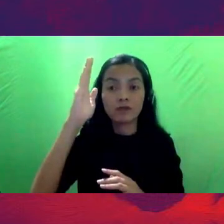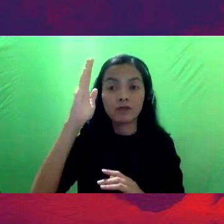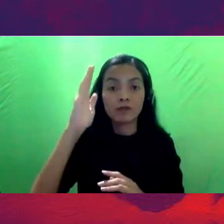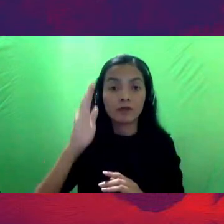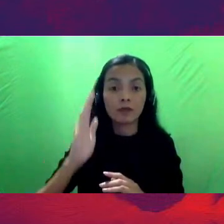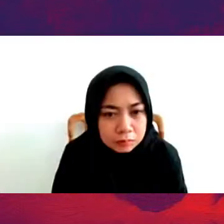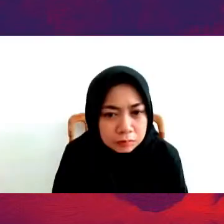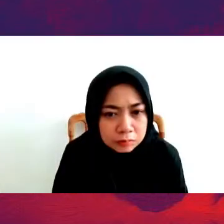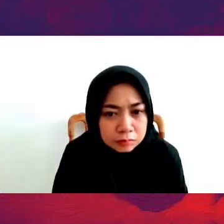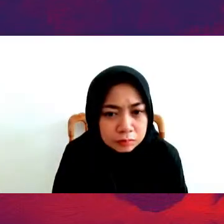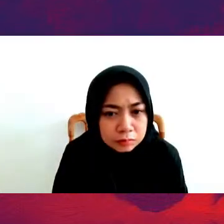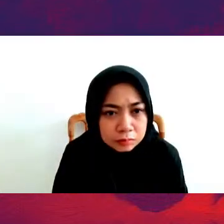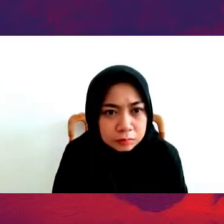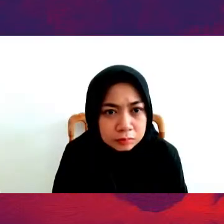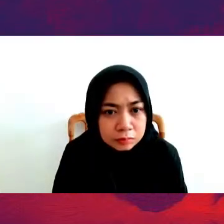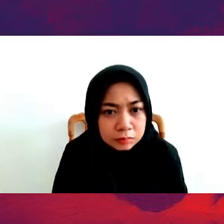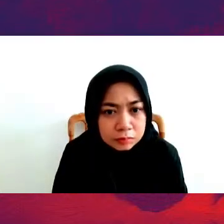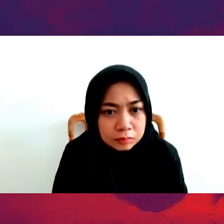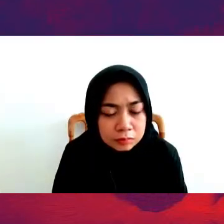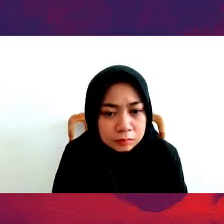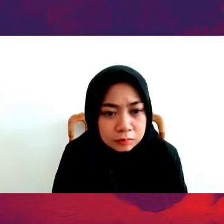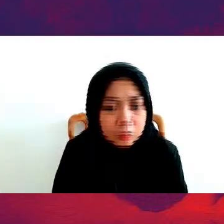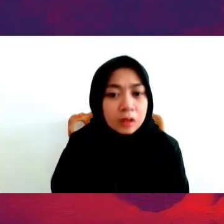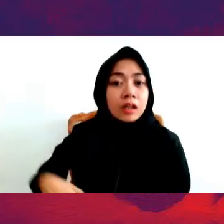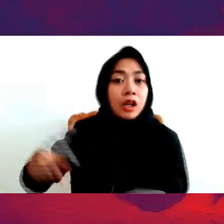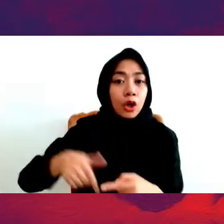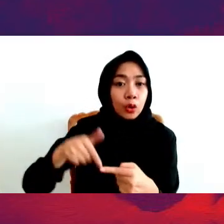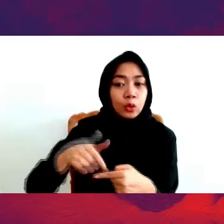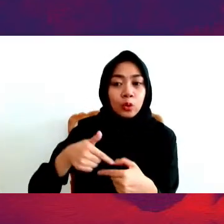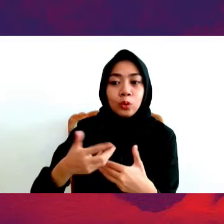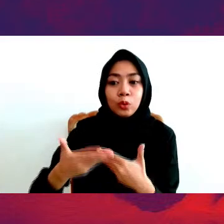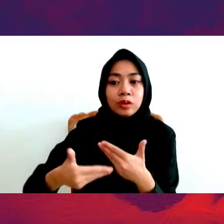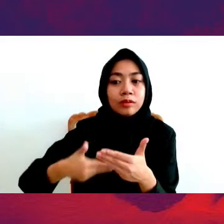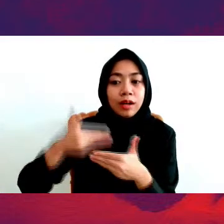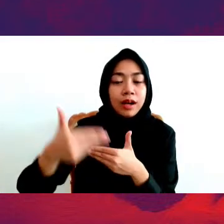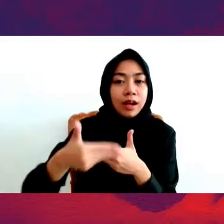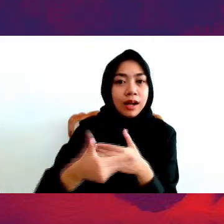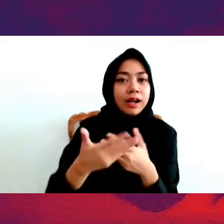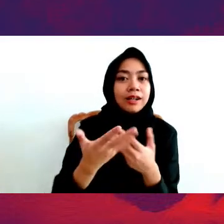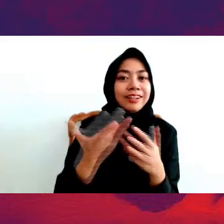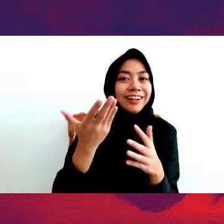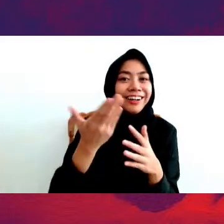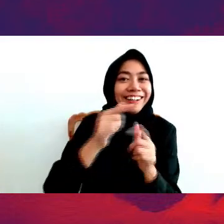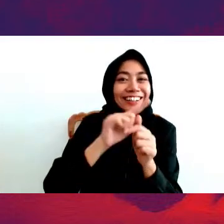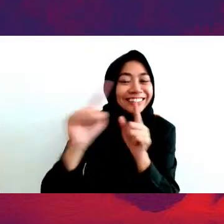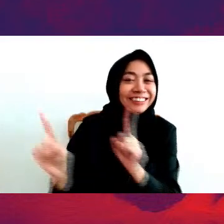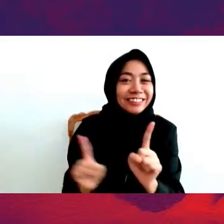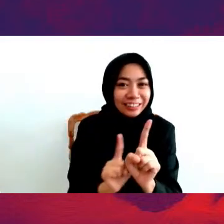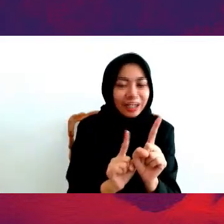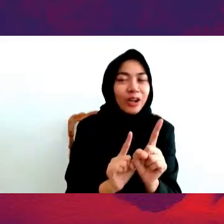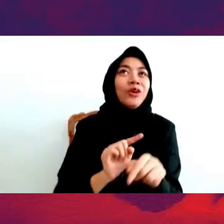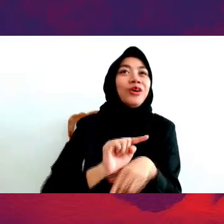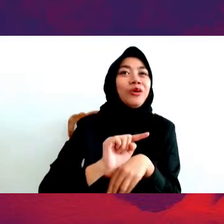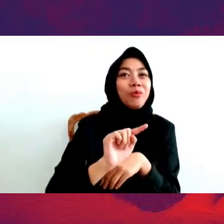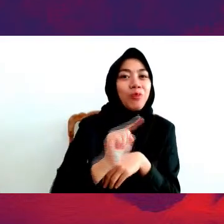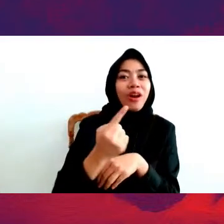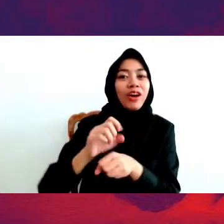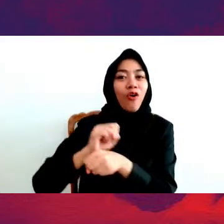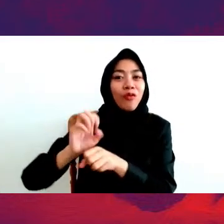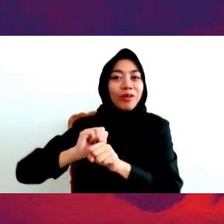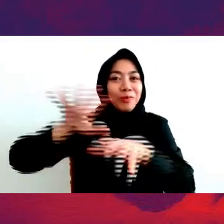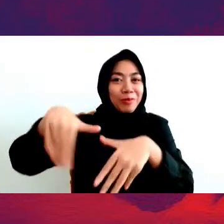the percentage of households that have received any kind of assistance since the start of the